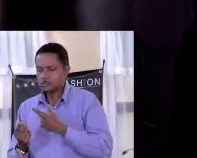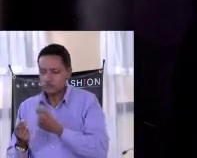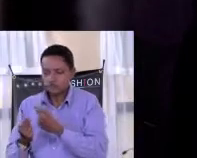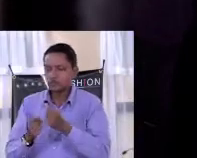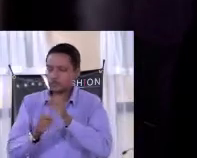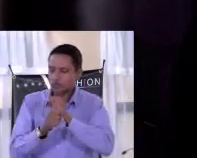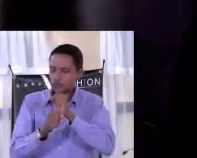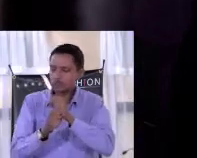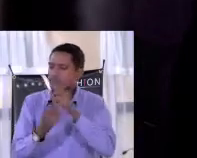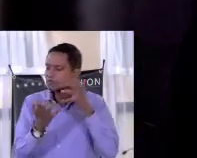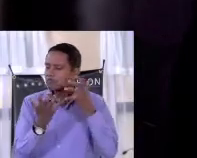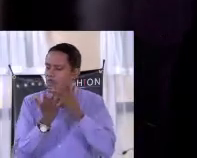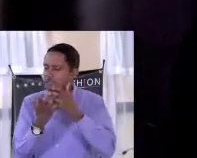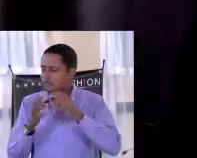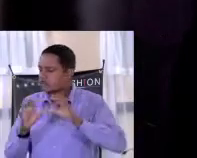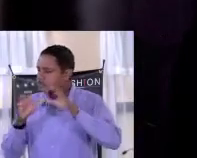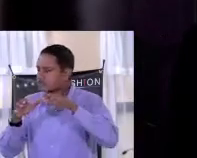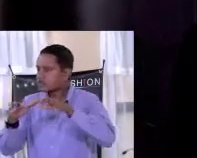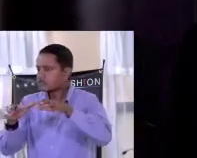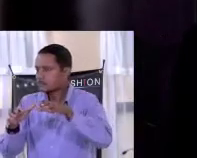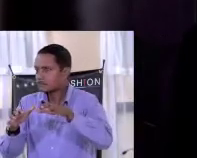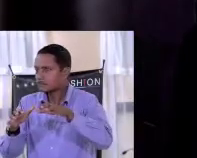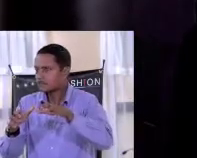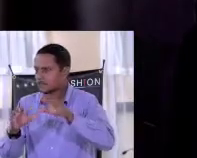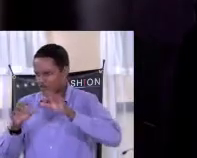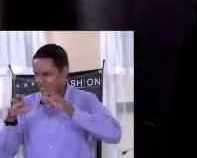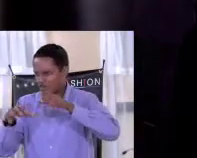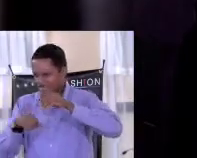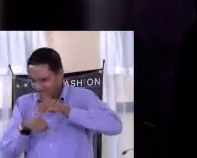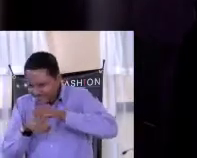an eclectic, myriad,